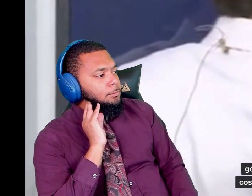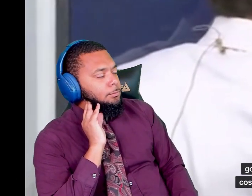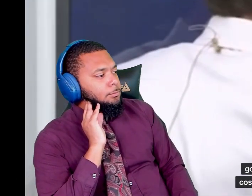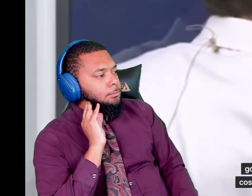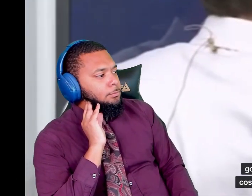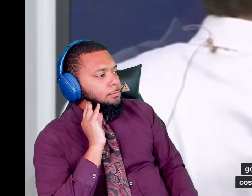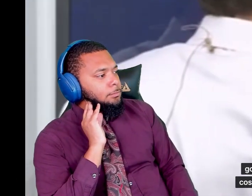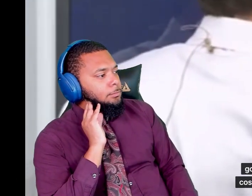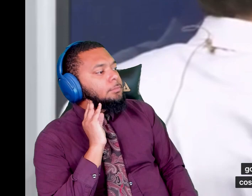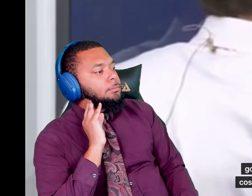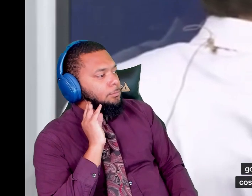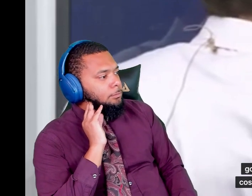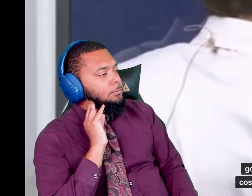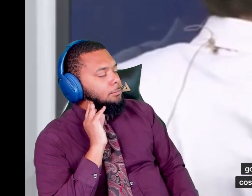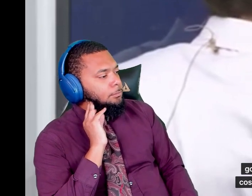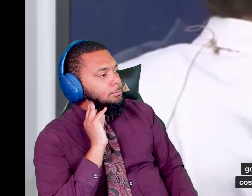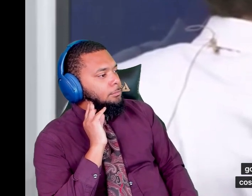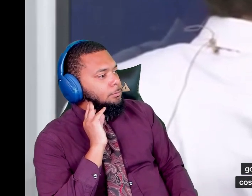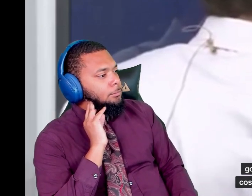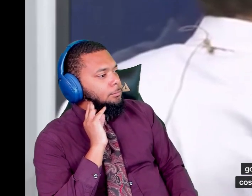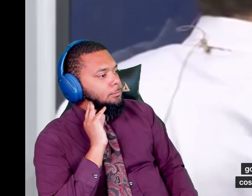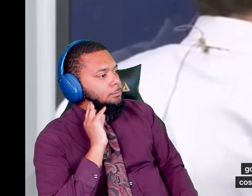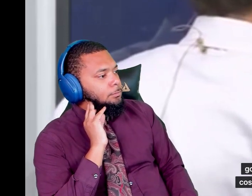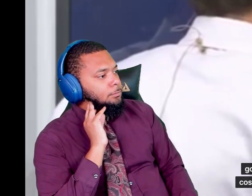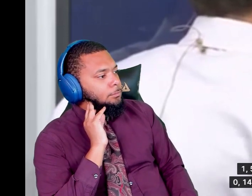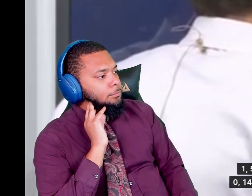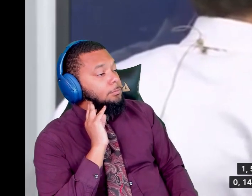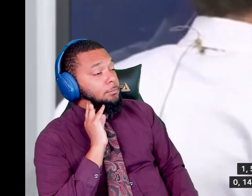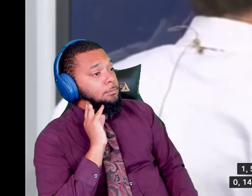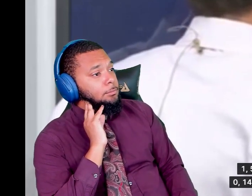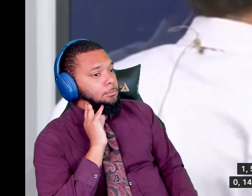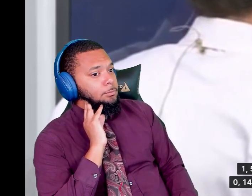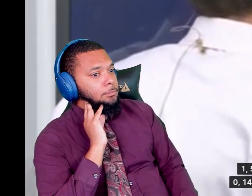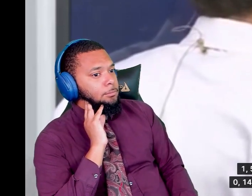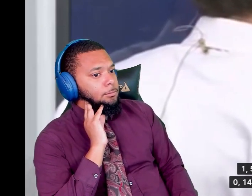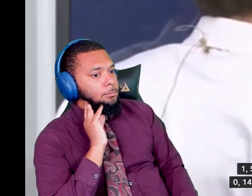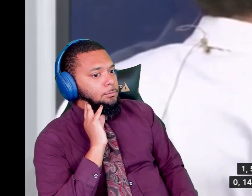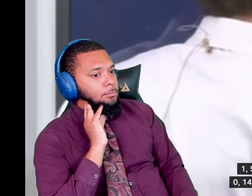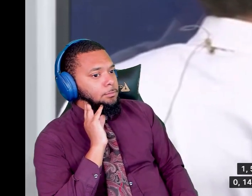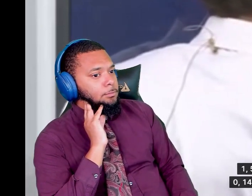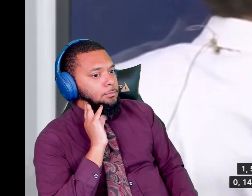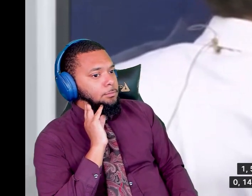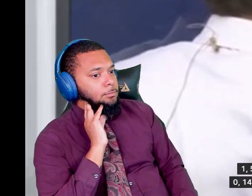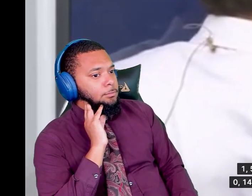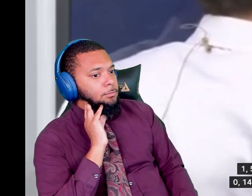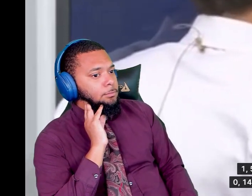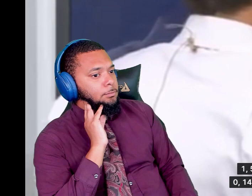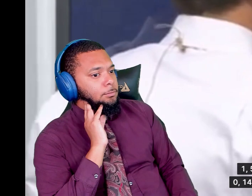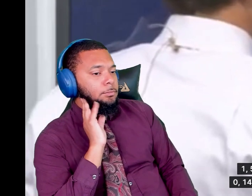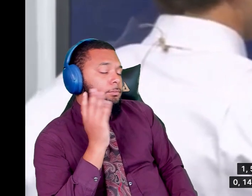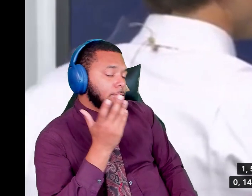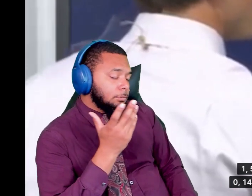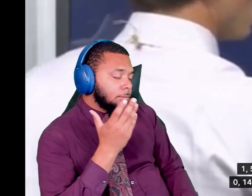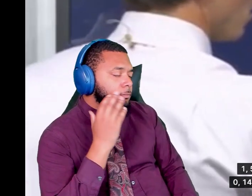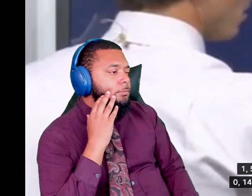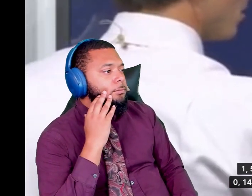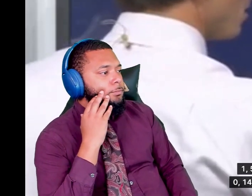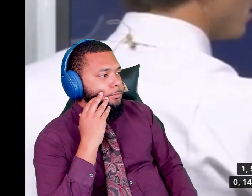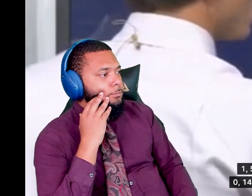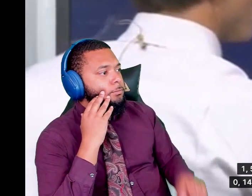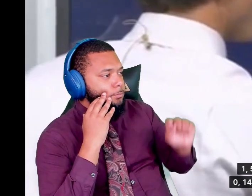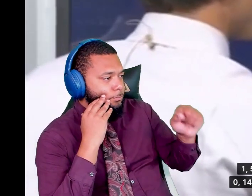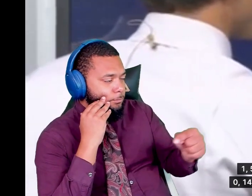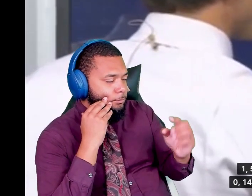30, carry the 3, 15, 18, carry the 1, 5, 6. Start a new line with a